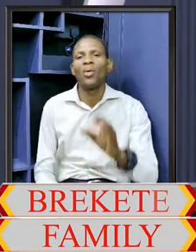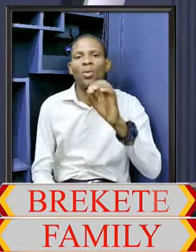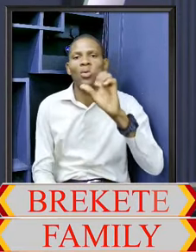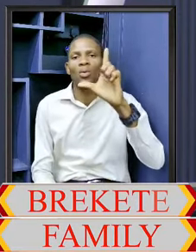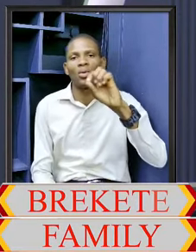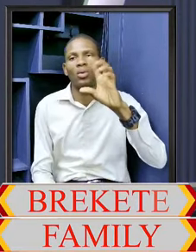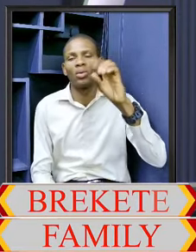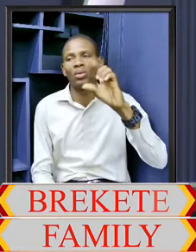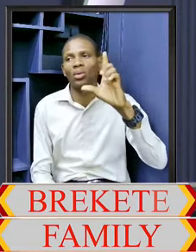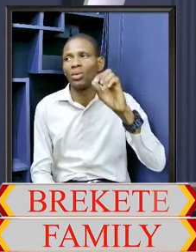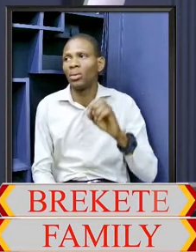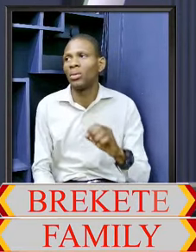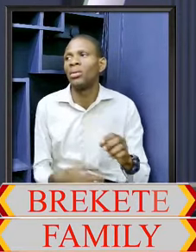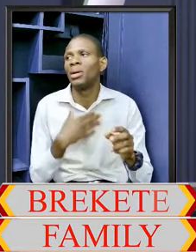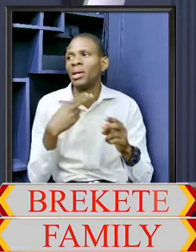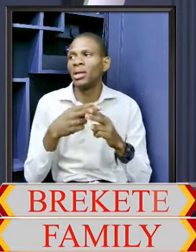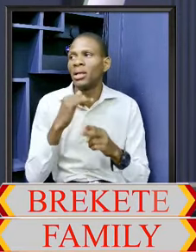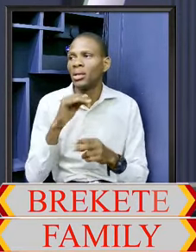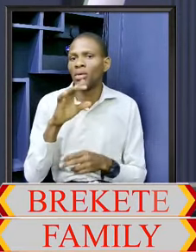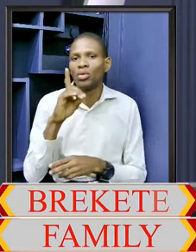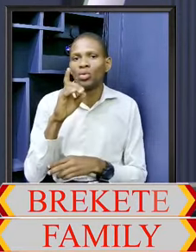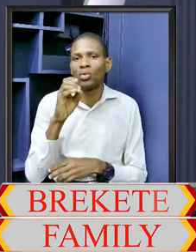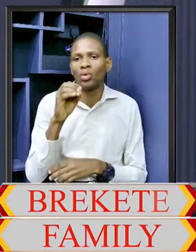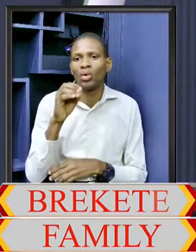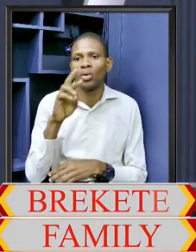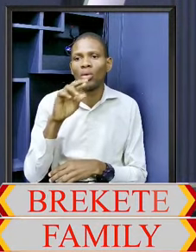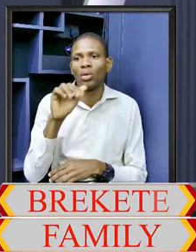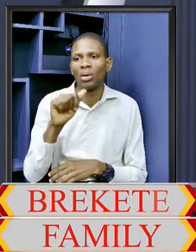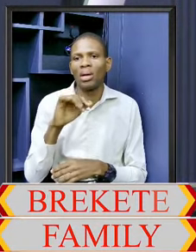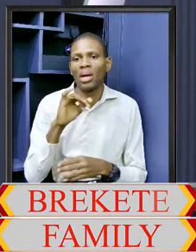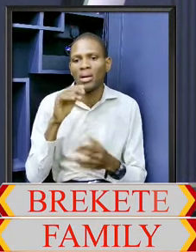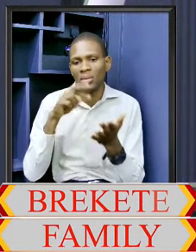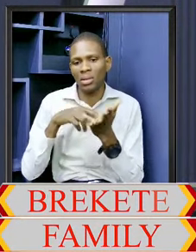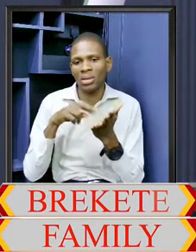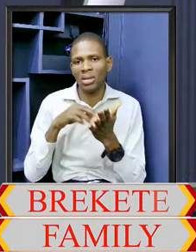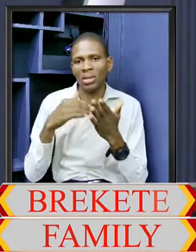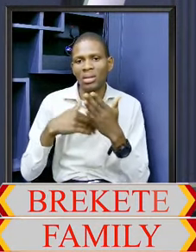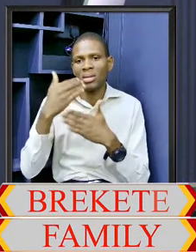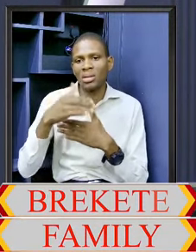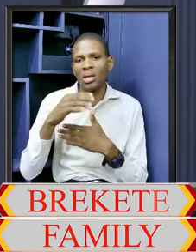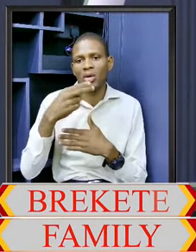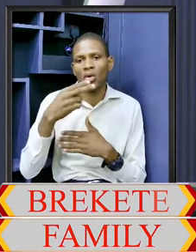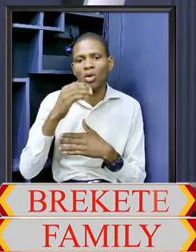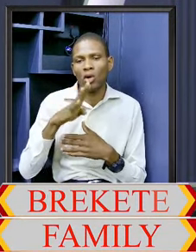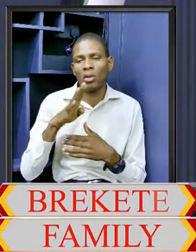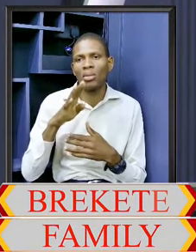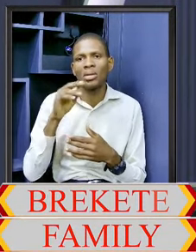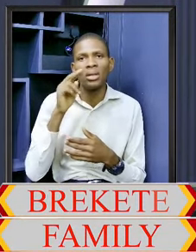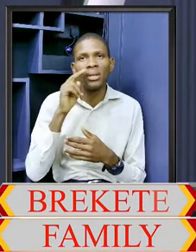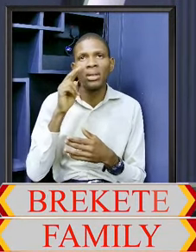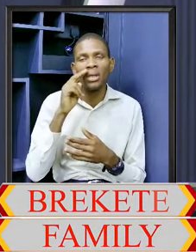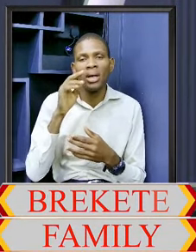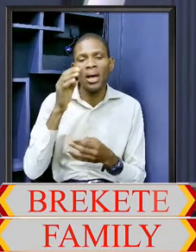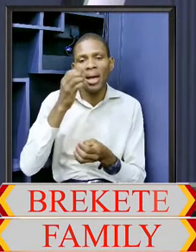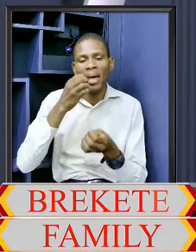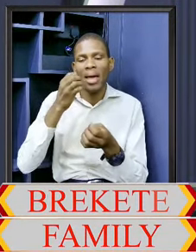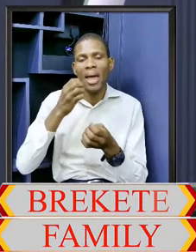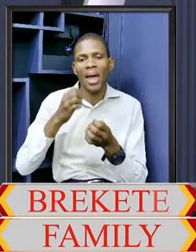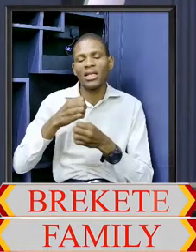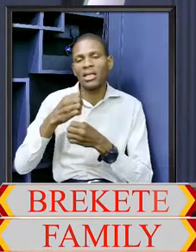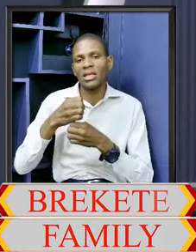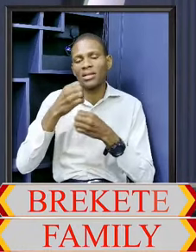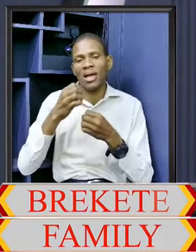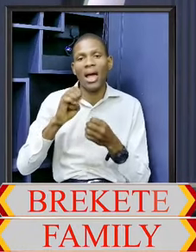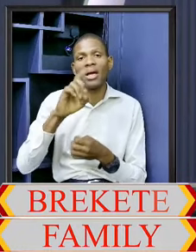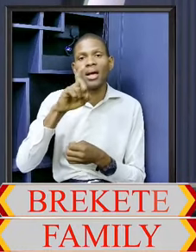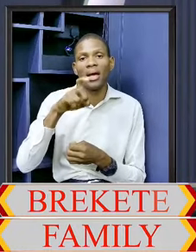lo, lo. My name na Laura. I be representative from Next Hub, where be the Nigerian exporters hub we don dey